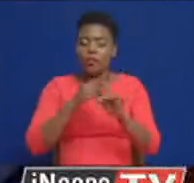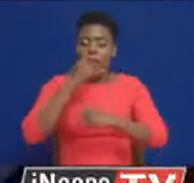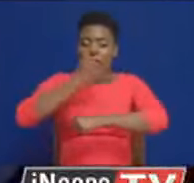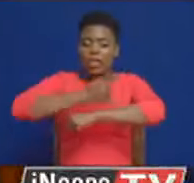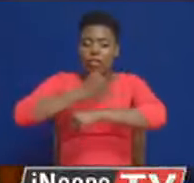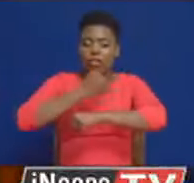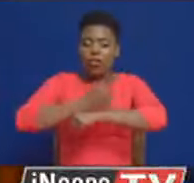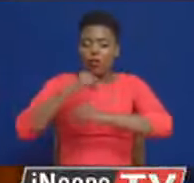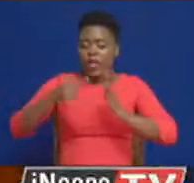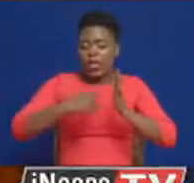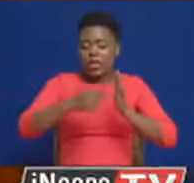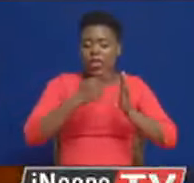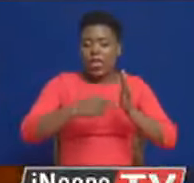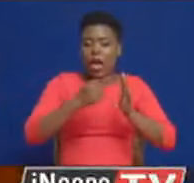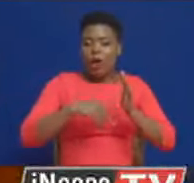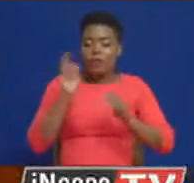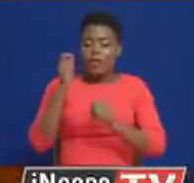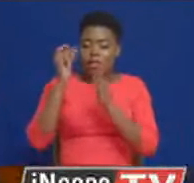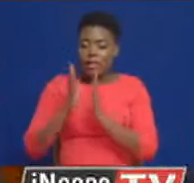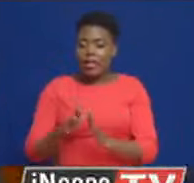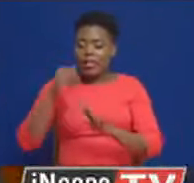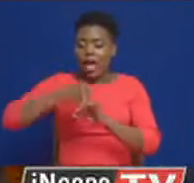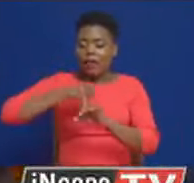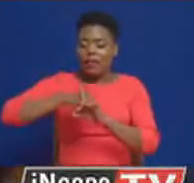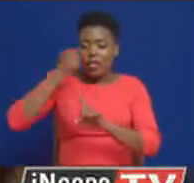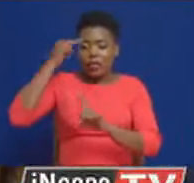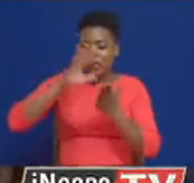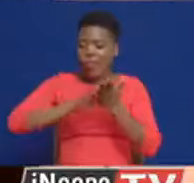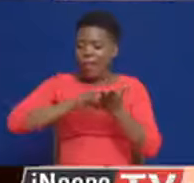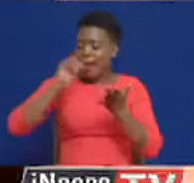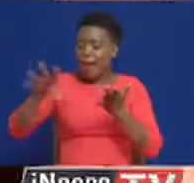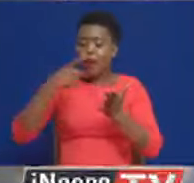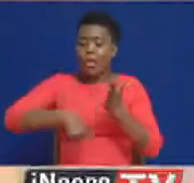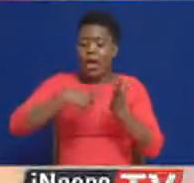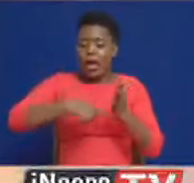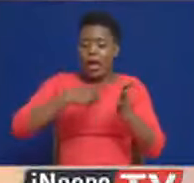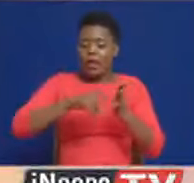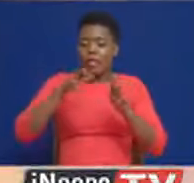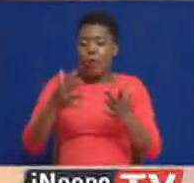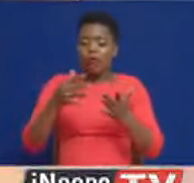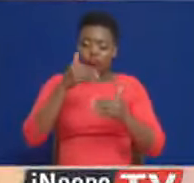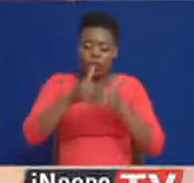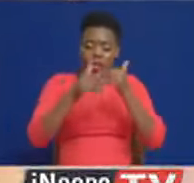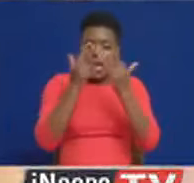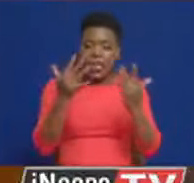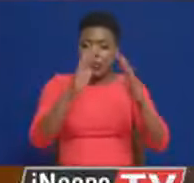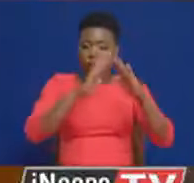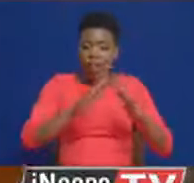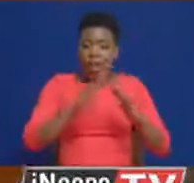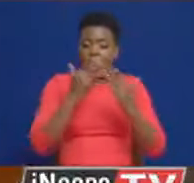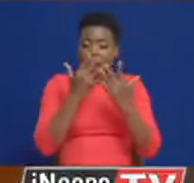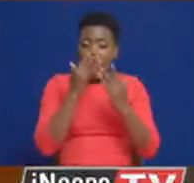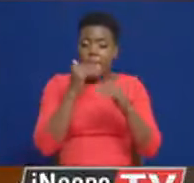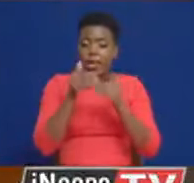of Engineers of Kenya advocated for the removal of taxes on construction materials to support